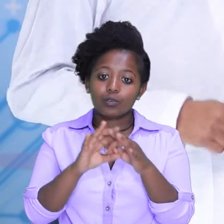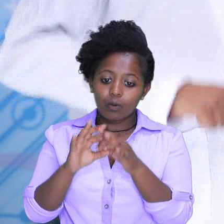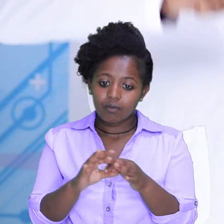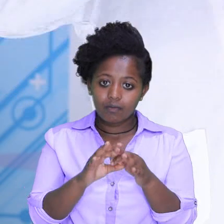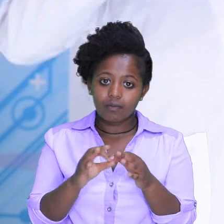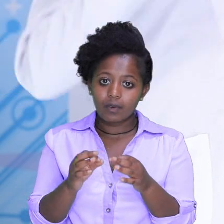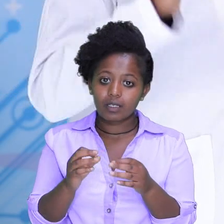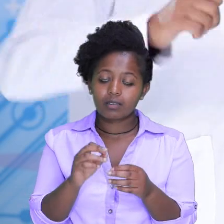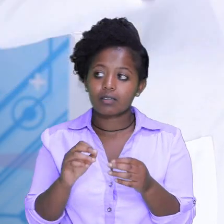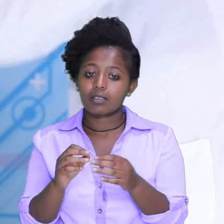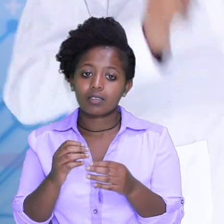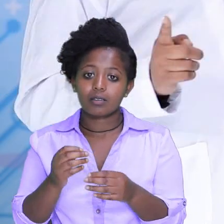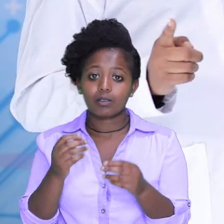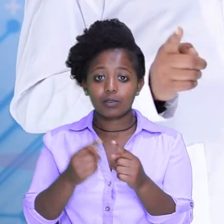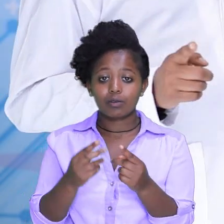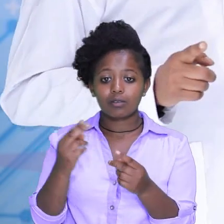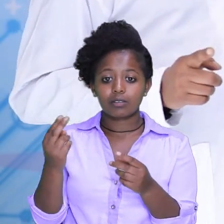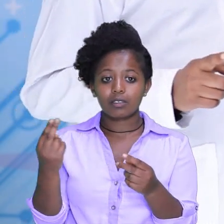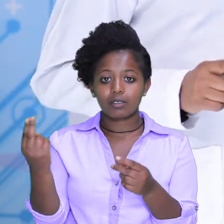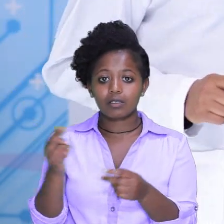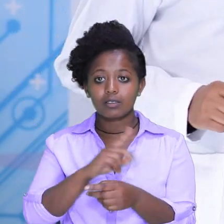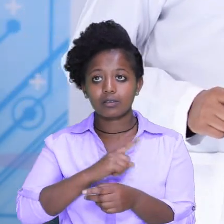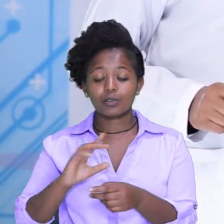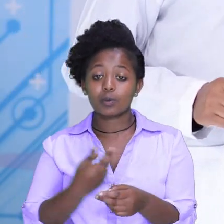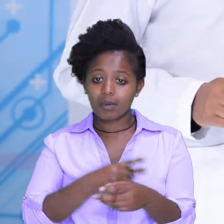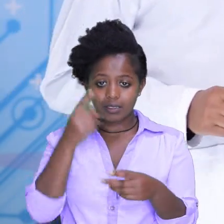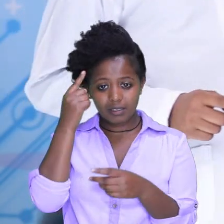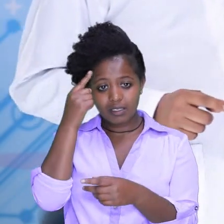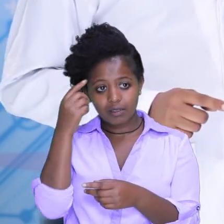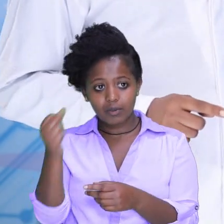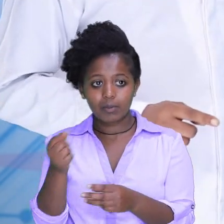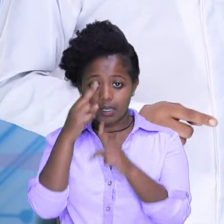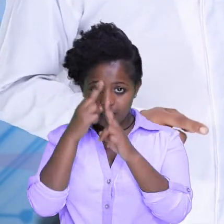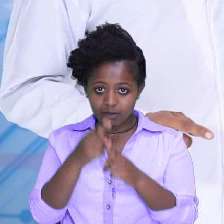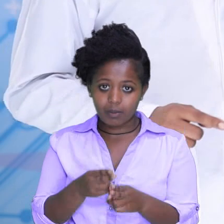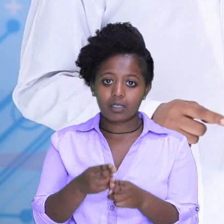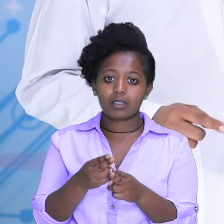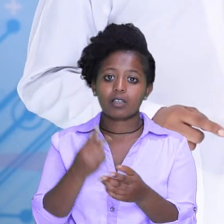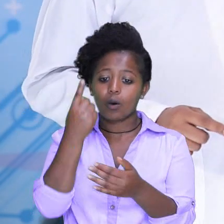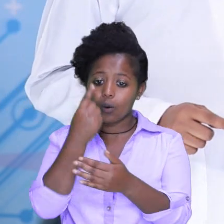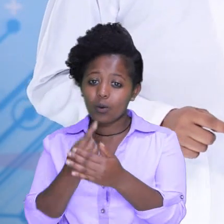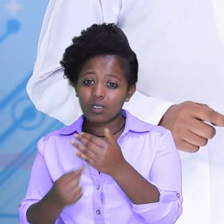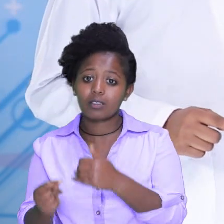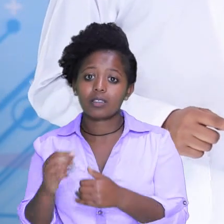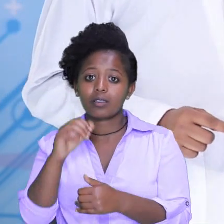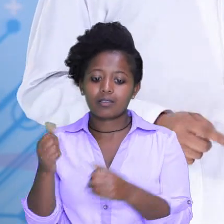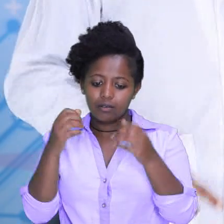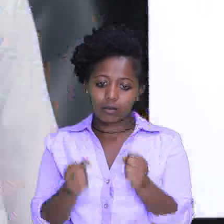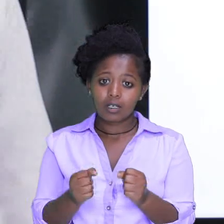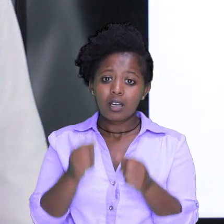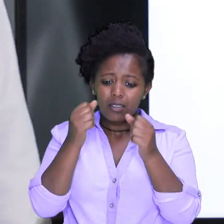state. We must remember that our friend will respect us only long as we are